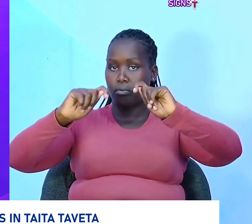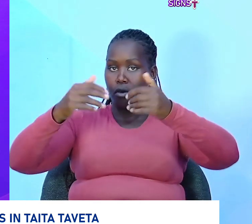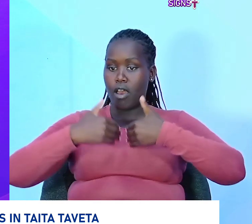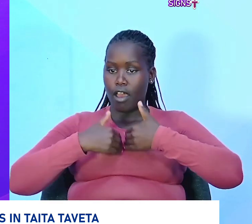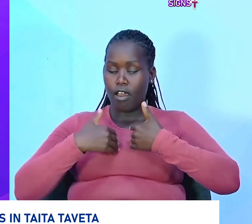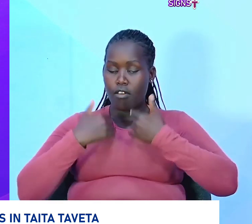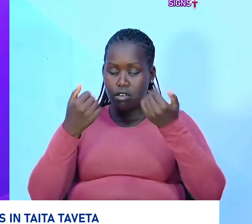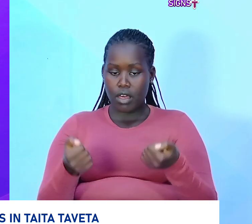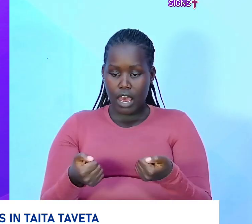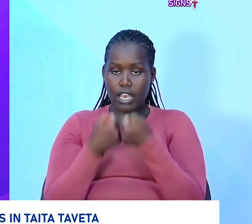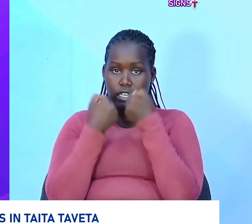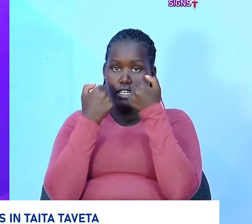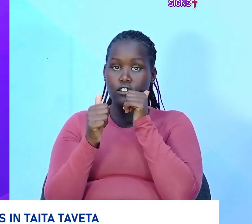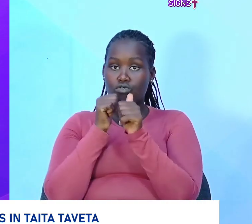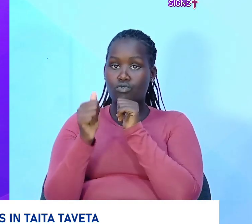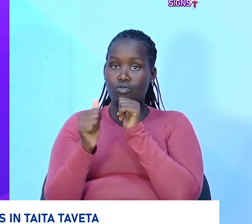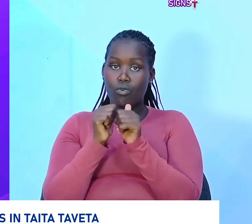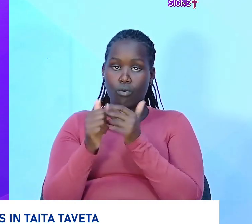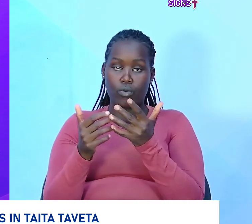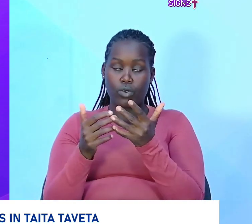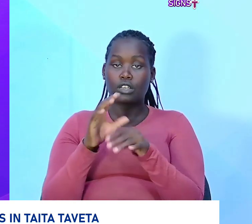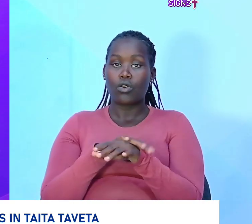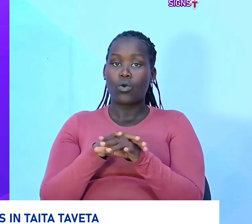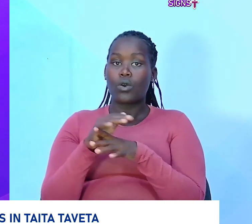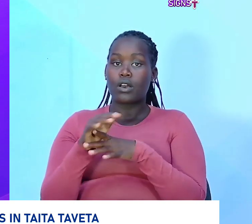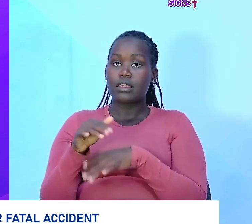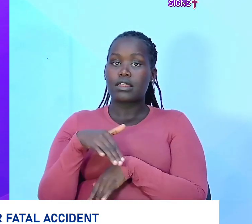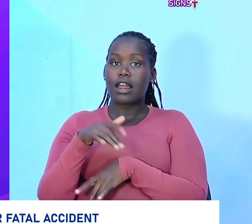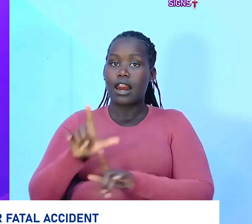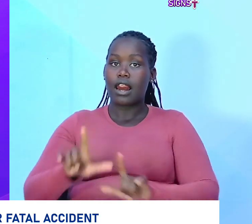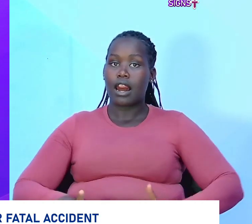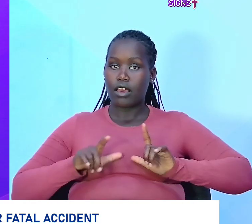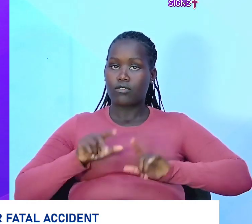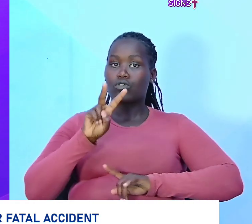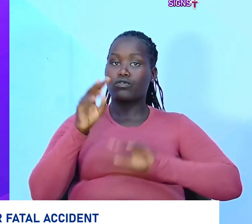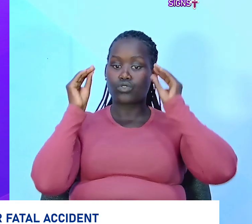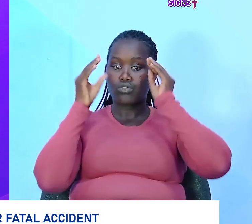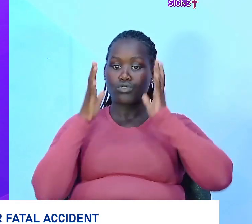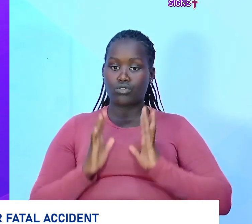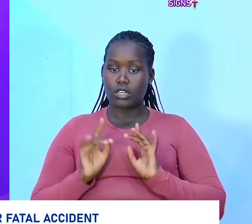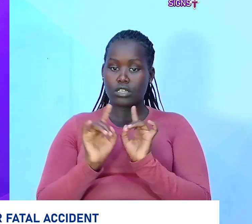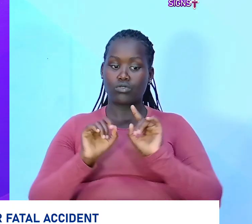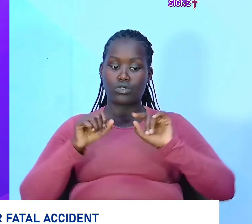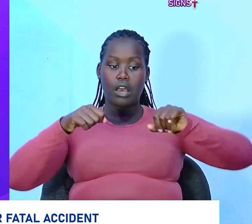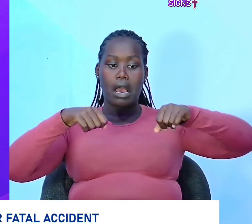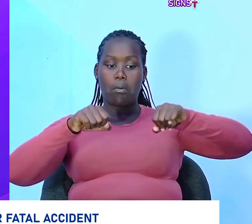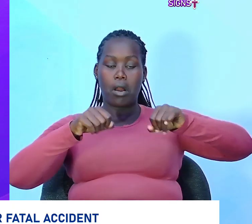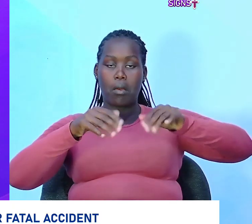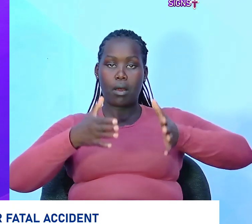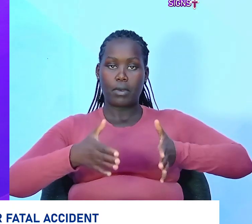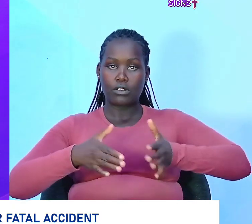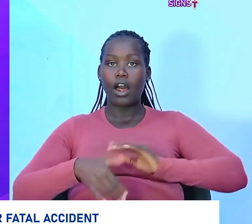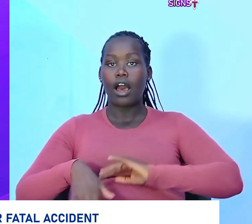tragic accident that claimed the lives of 2 Kaptik high school students and a boda operator.